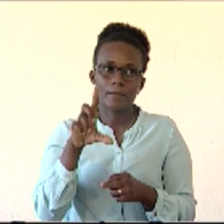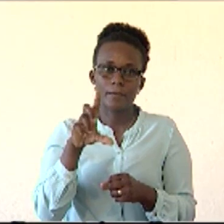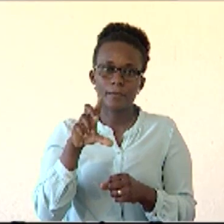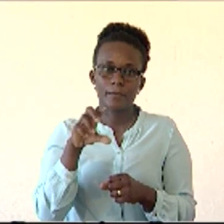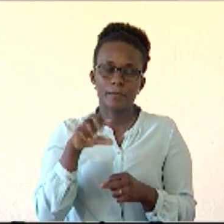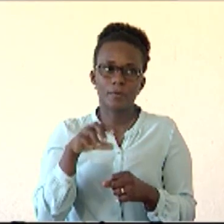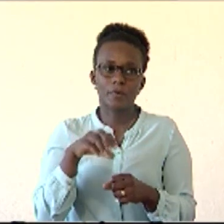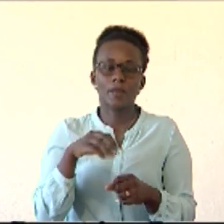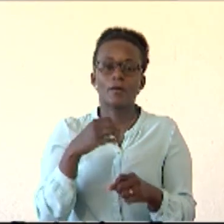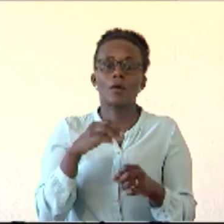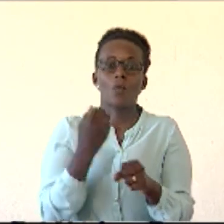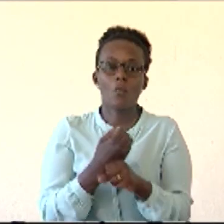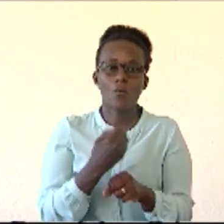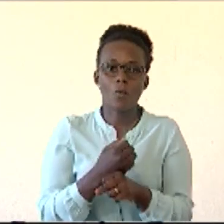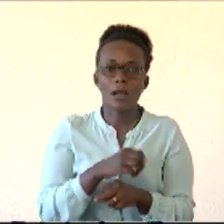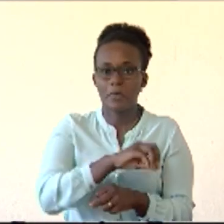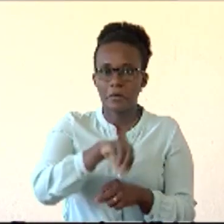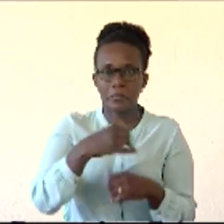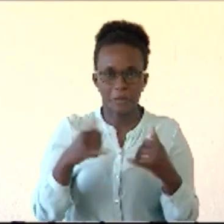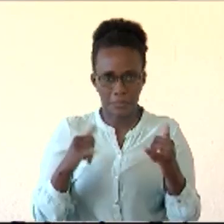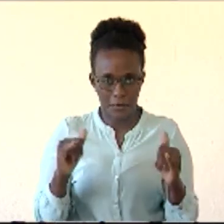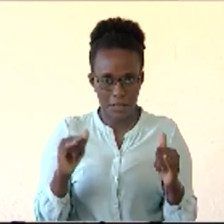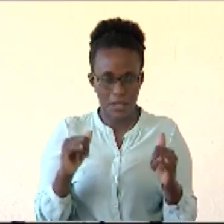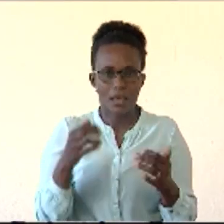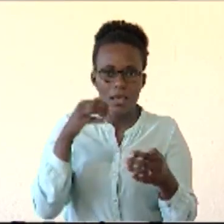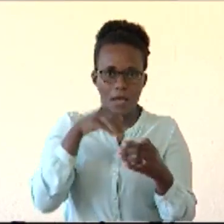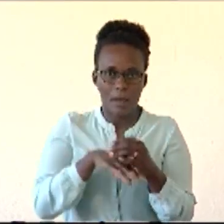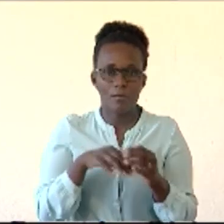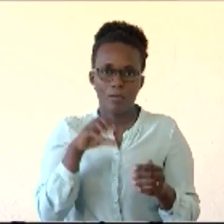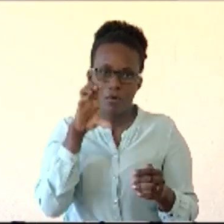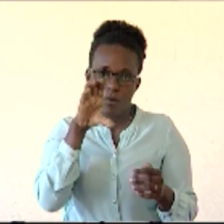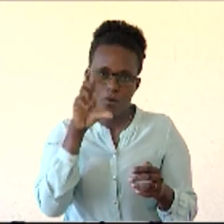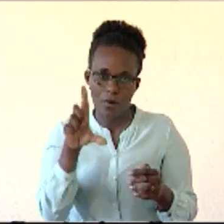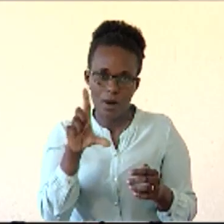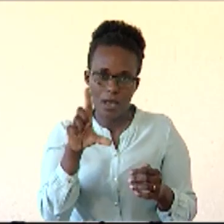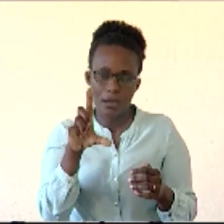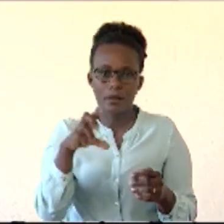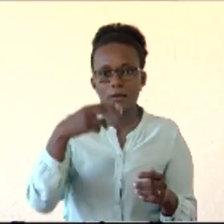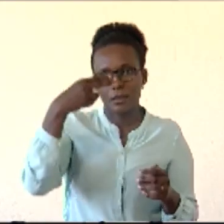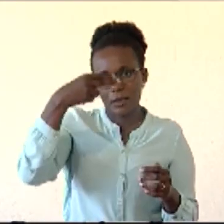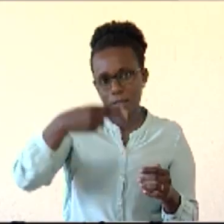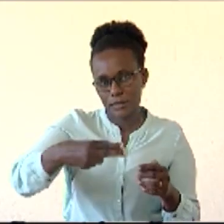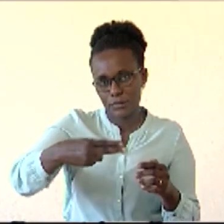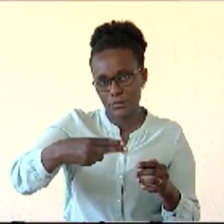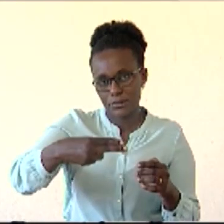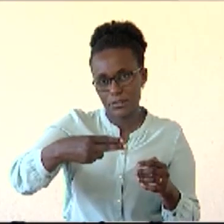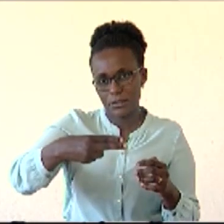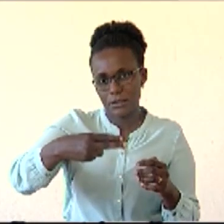of different gases. Chlorine, we have chlorine, hydrogen,